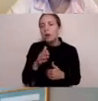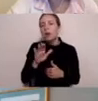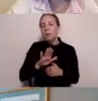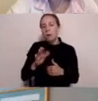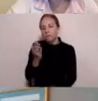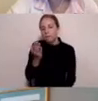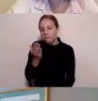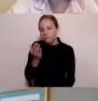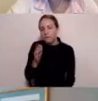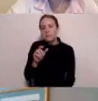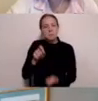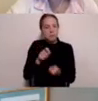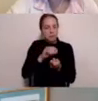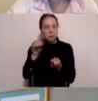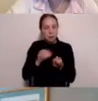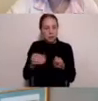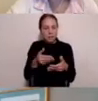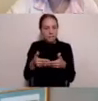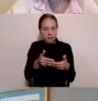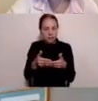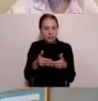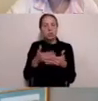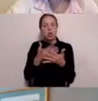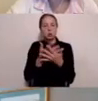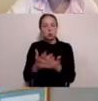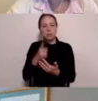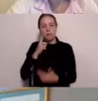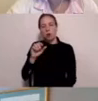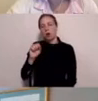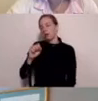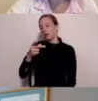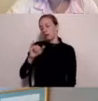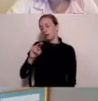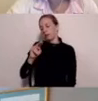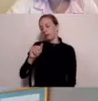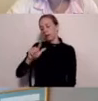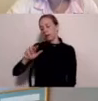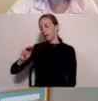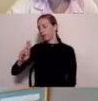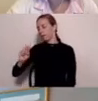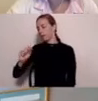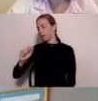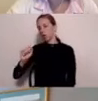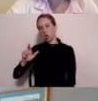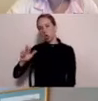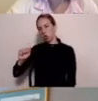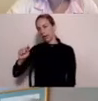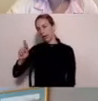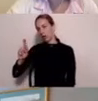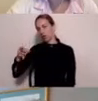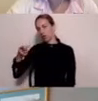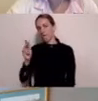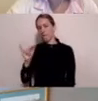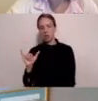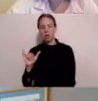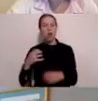And progress in implementing SMA into newborn screening programs throughout the country have continued despite COVID-19, and